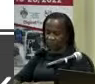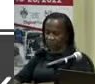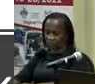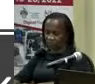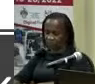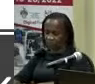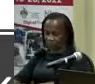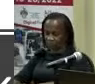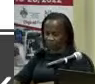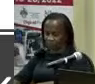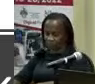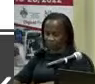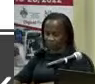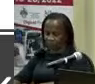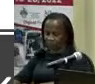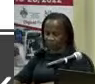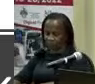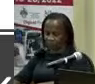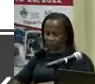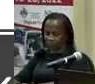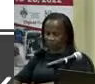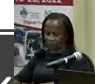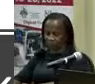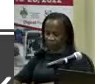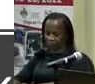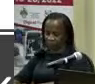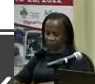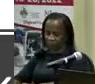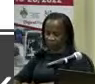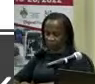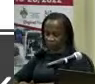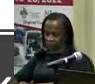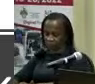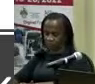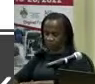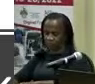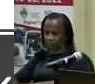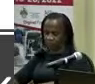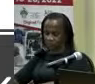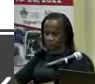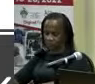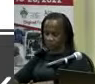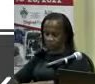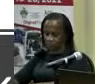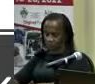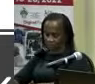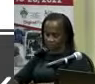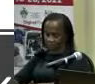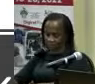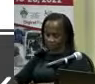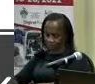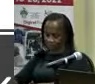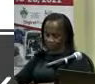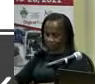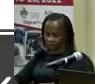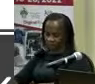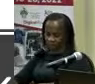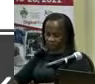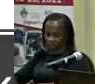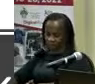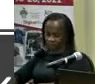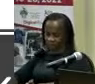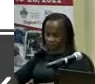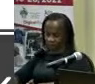2021, and you can see the details on how the ranking was conducted on the